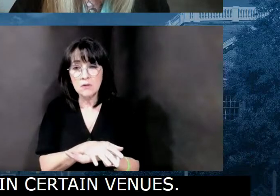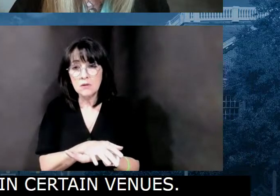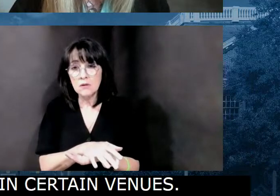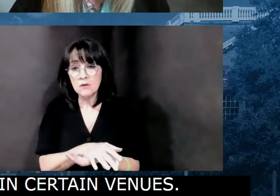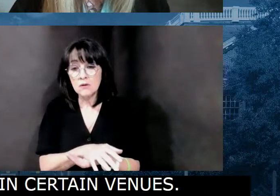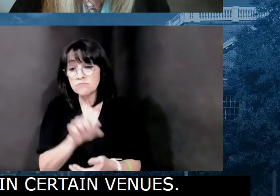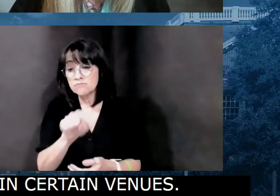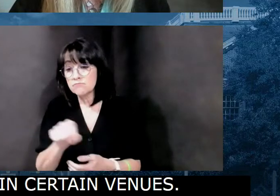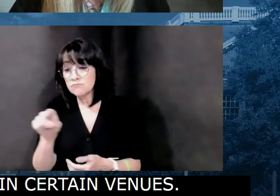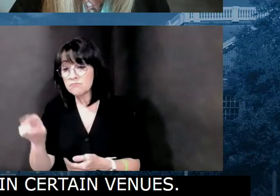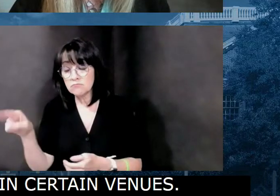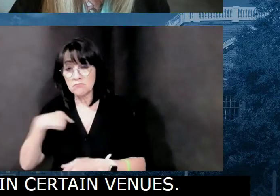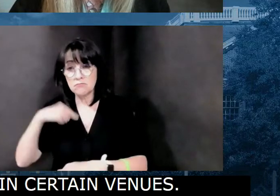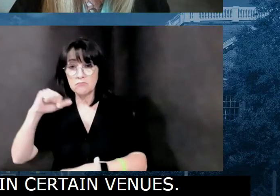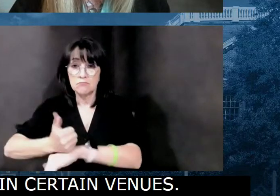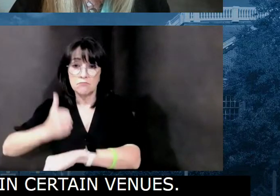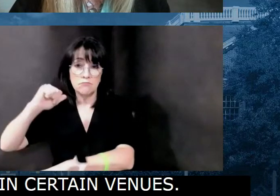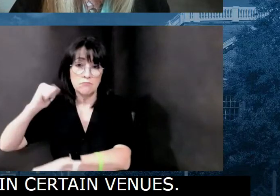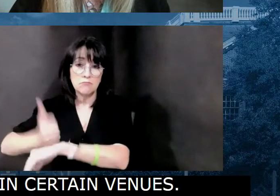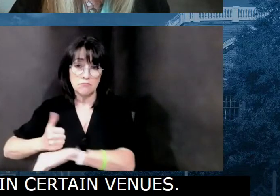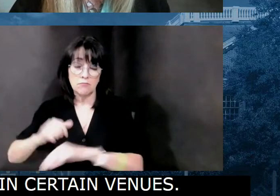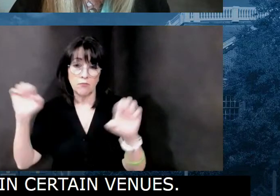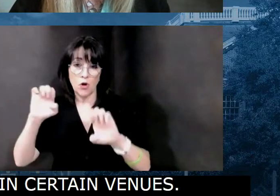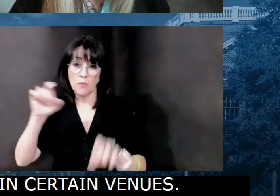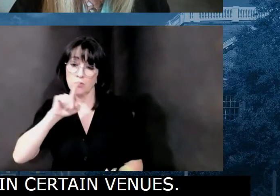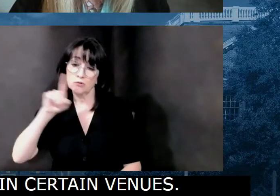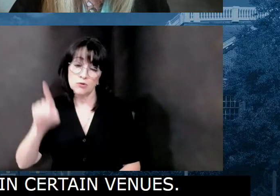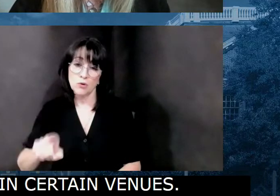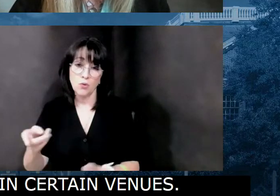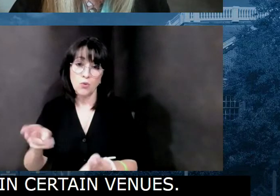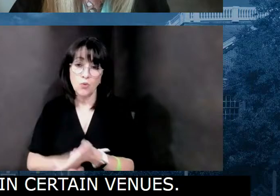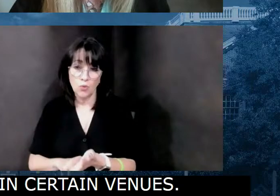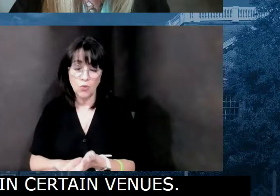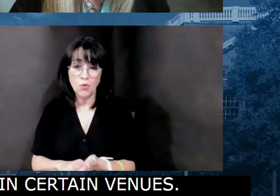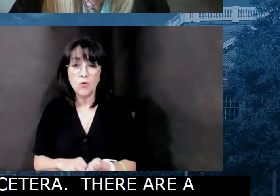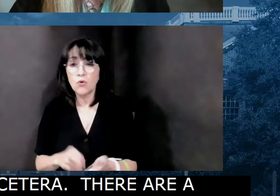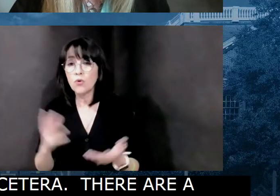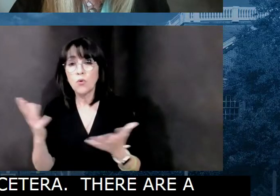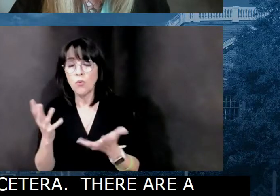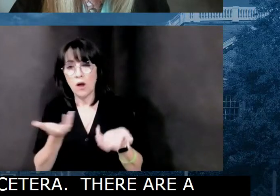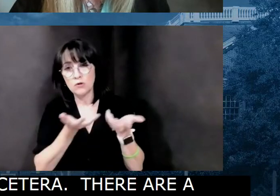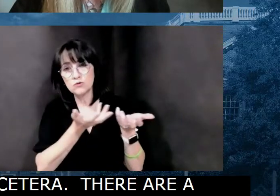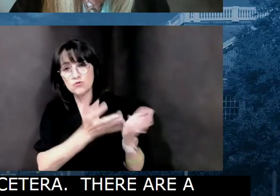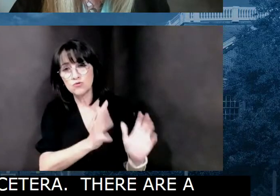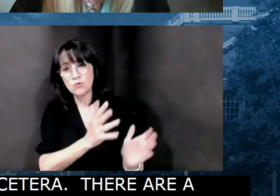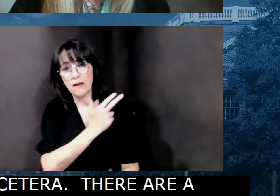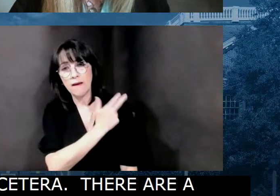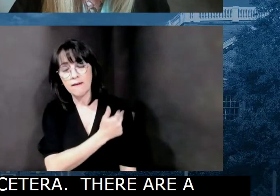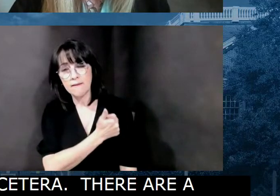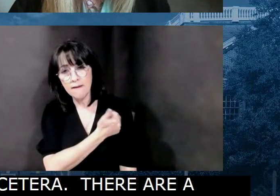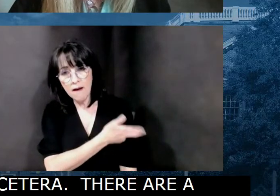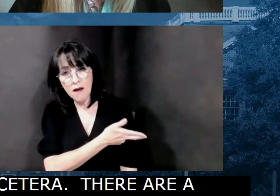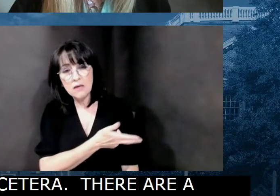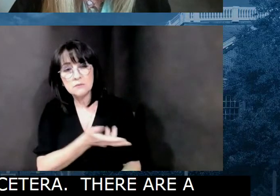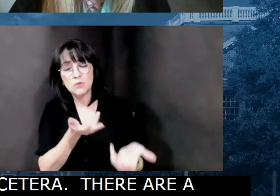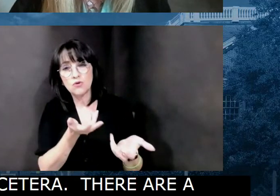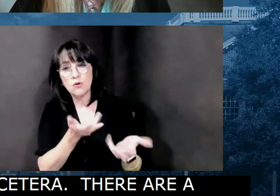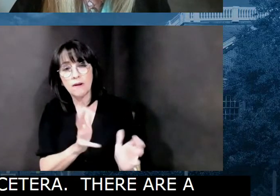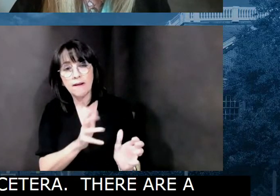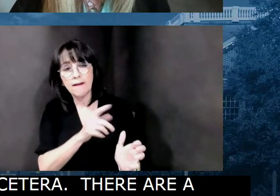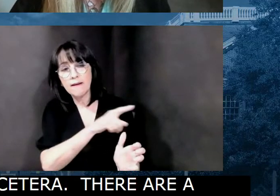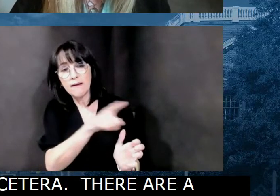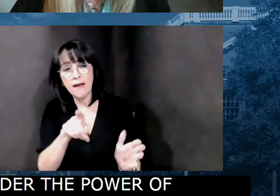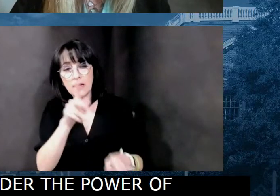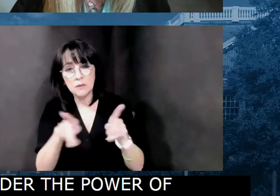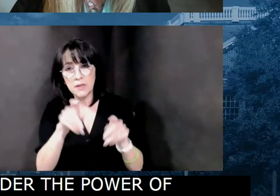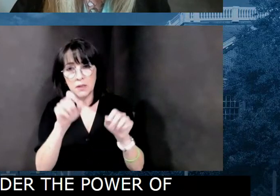emergency order powers to enable hospitals and other healthcare providers to get the healthcare workforce that they